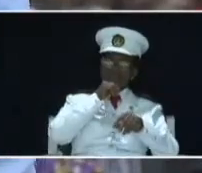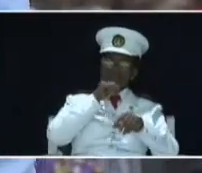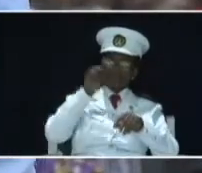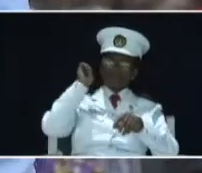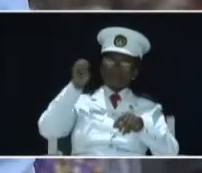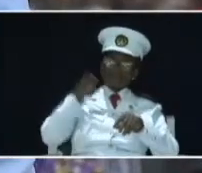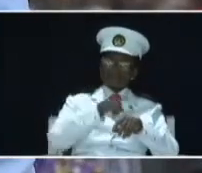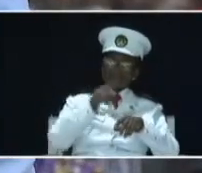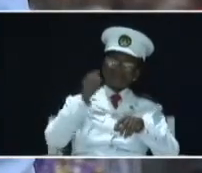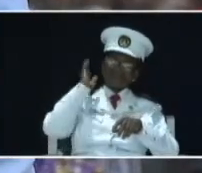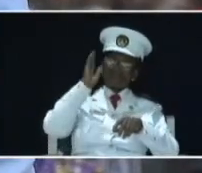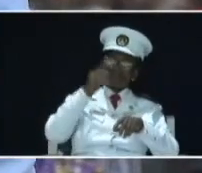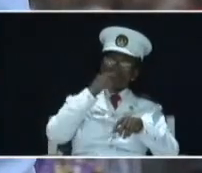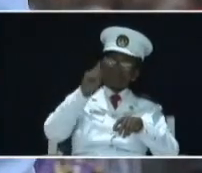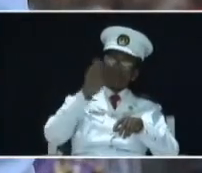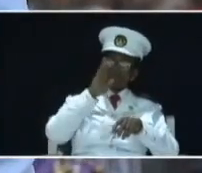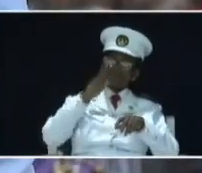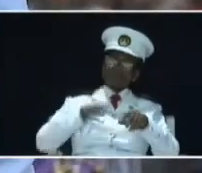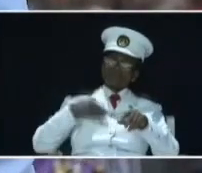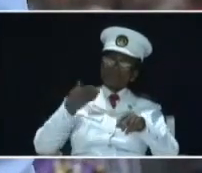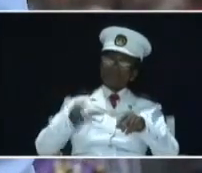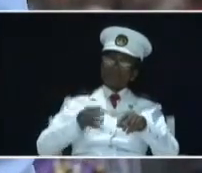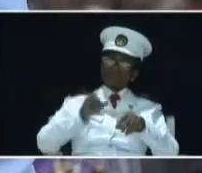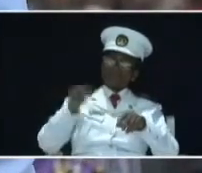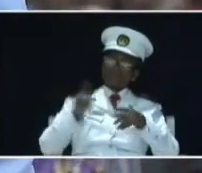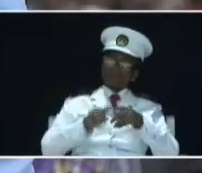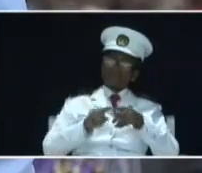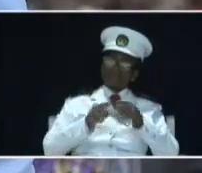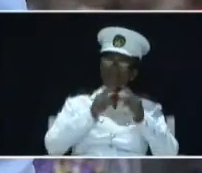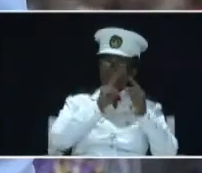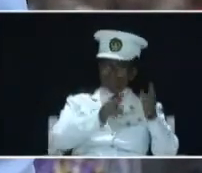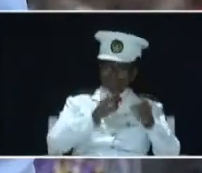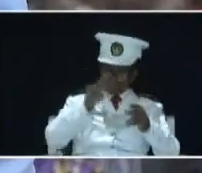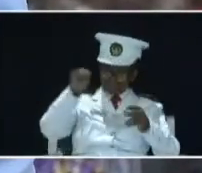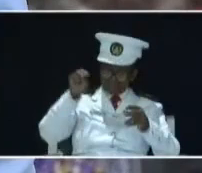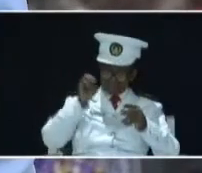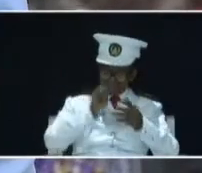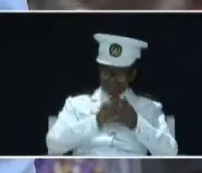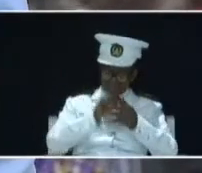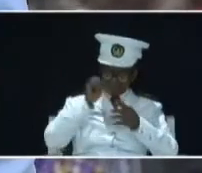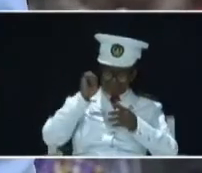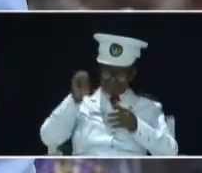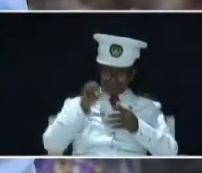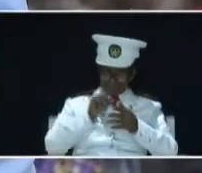him. He that honors me, I will honor.